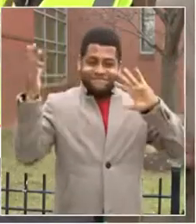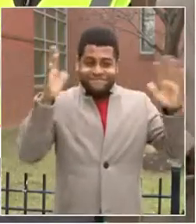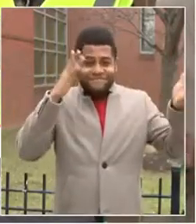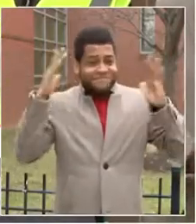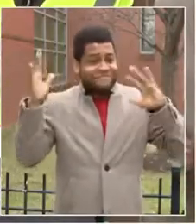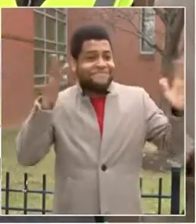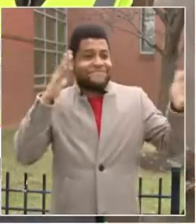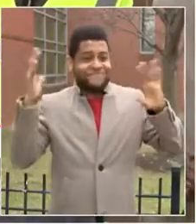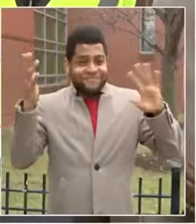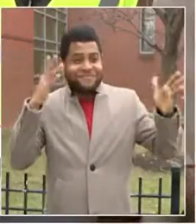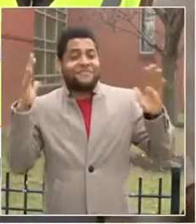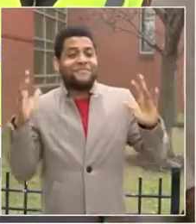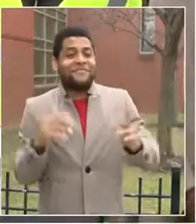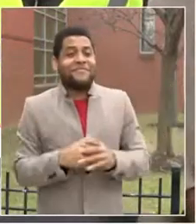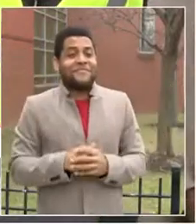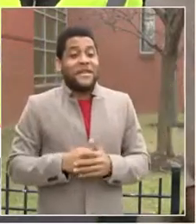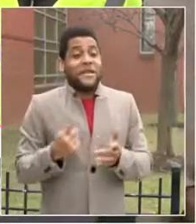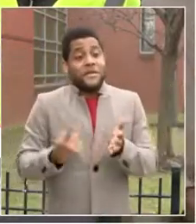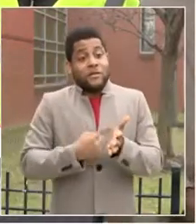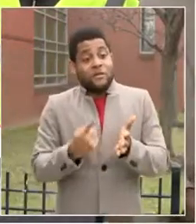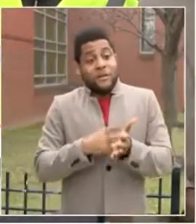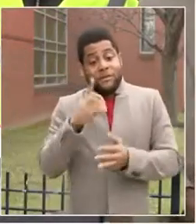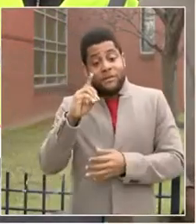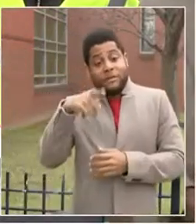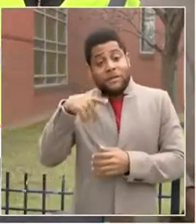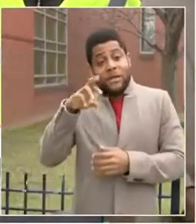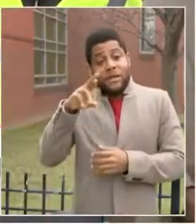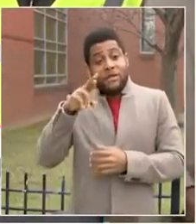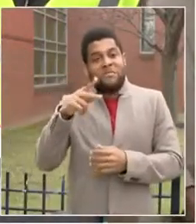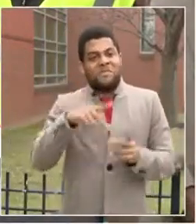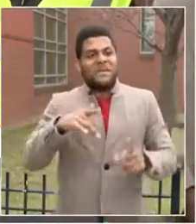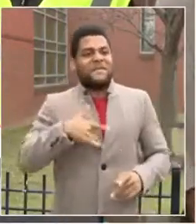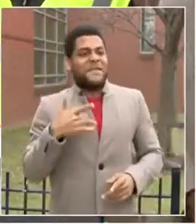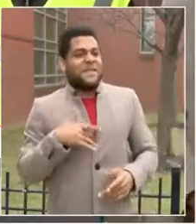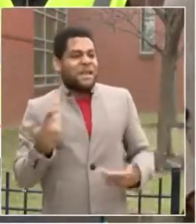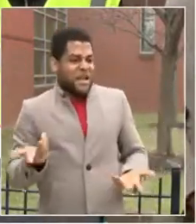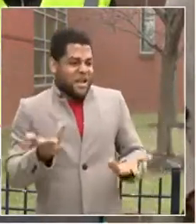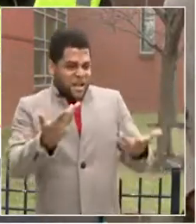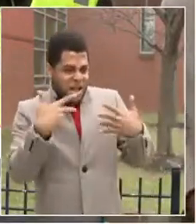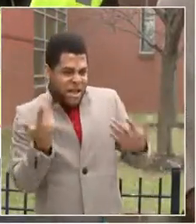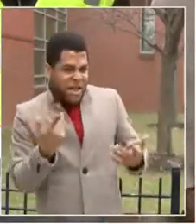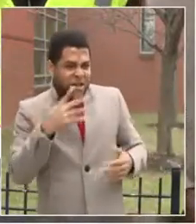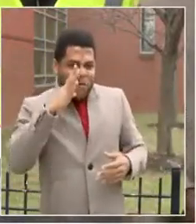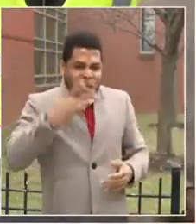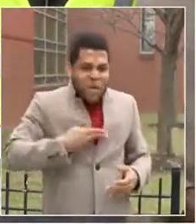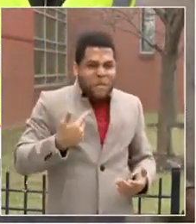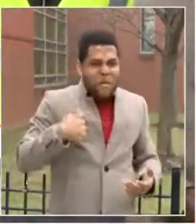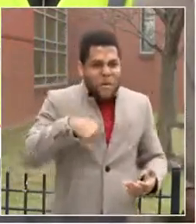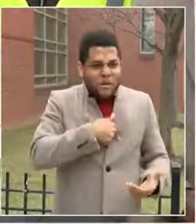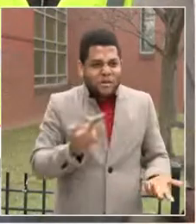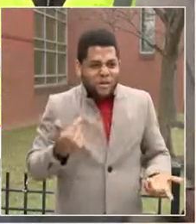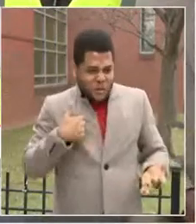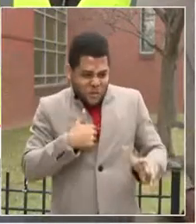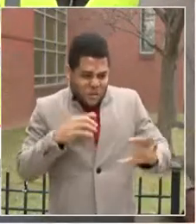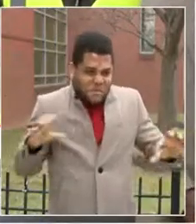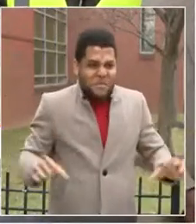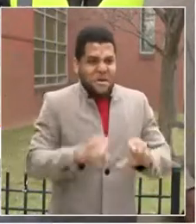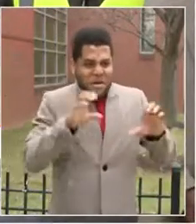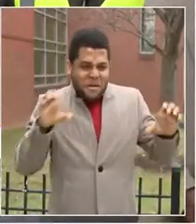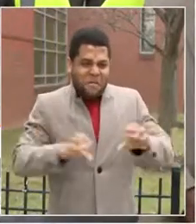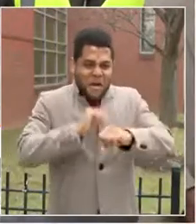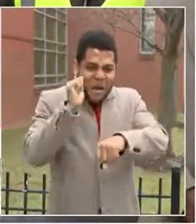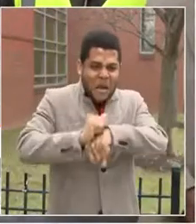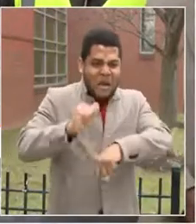you know, sometimes the DPR people, they say, you know, they feel left out sometimes because they say, we do a lot. We do a lot on the